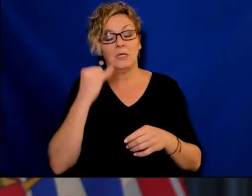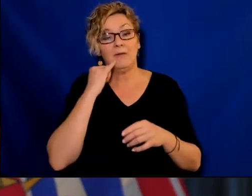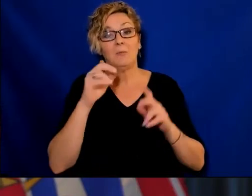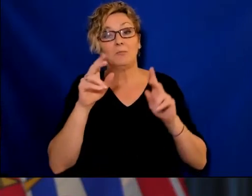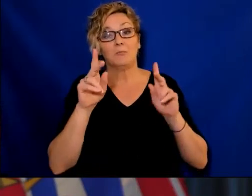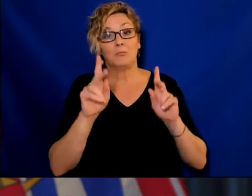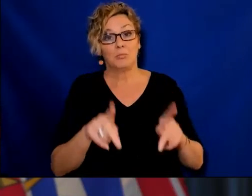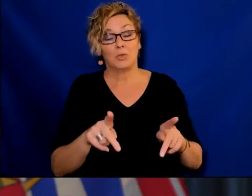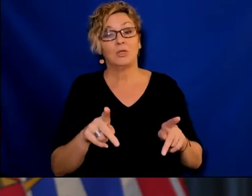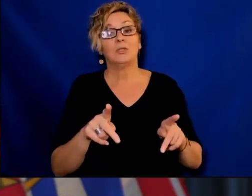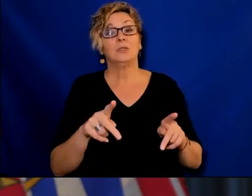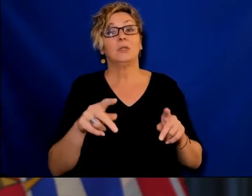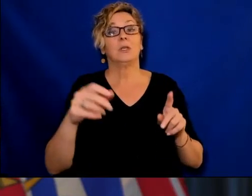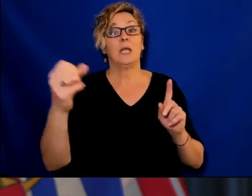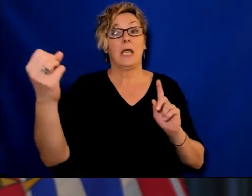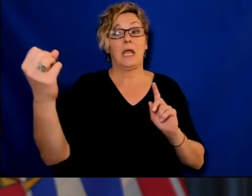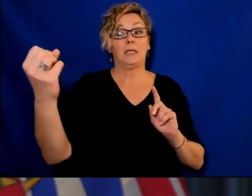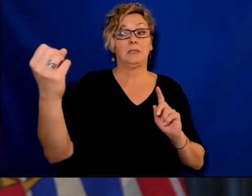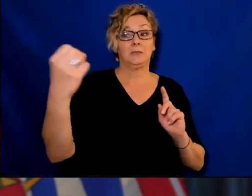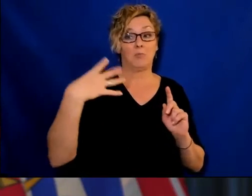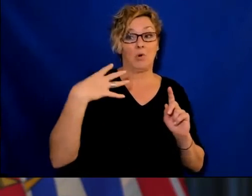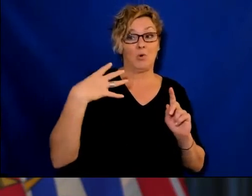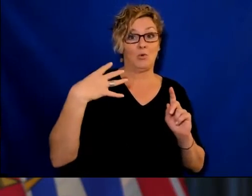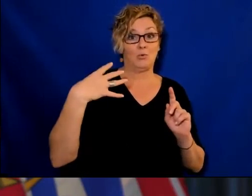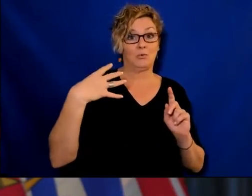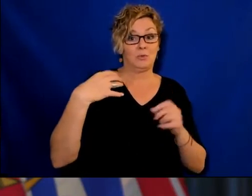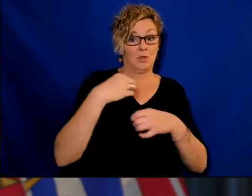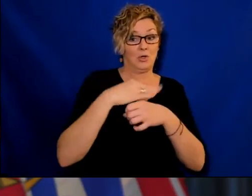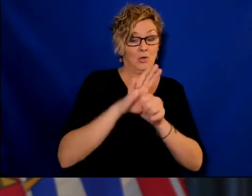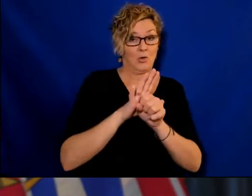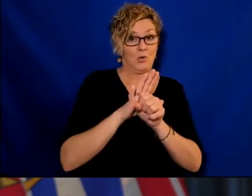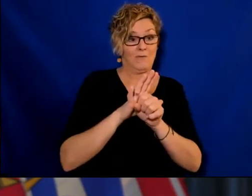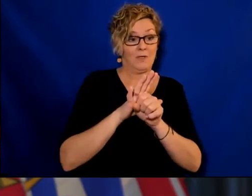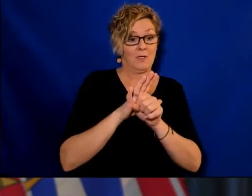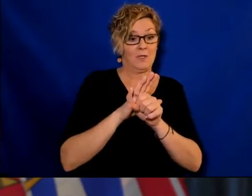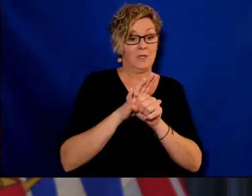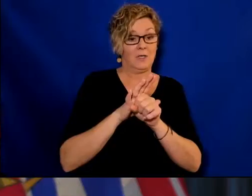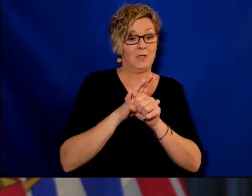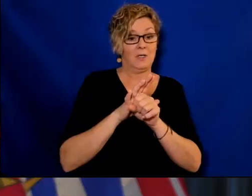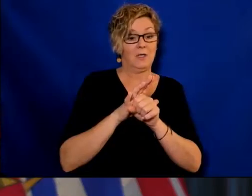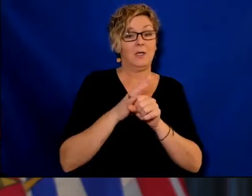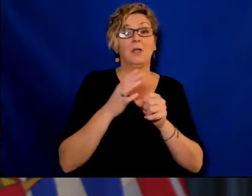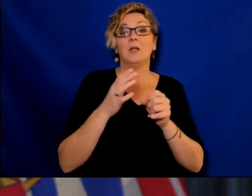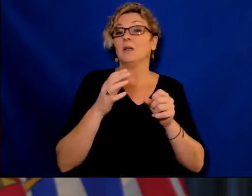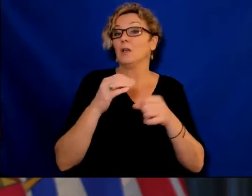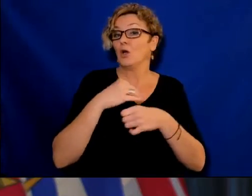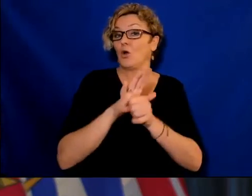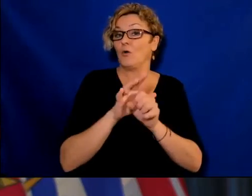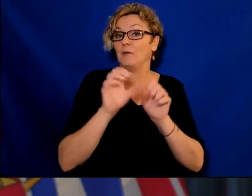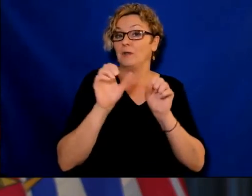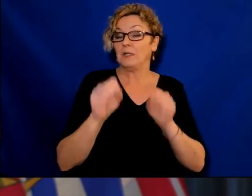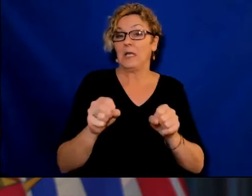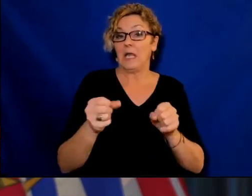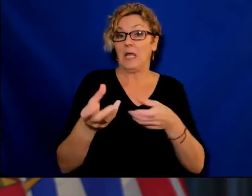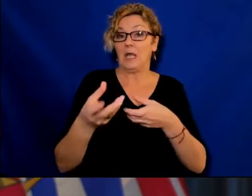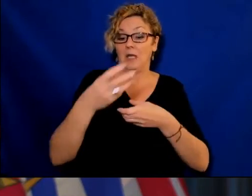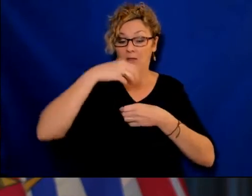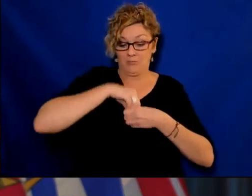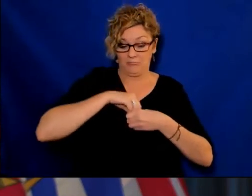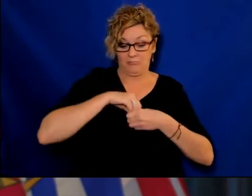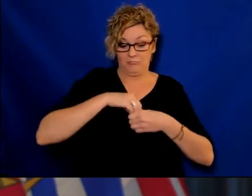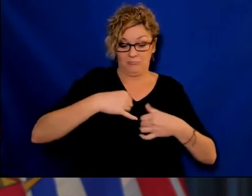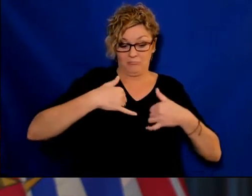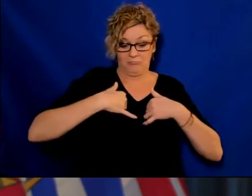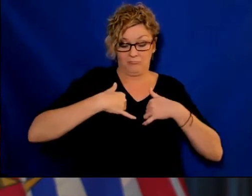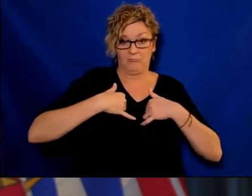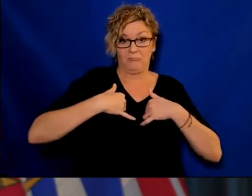days after you've been exposed before you develop symptoms. So if I was exposed to somebody who had COVID-19 in